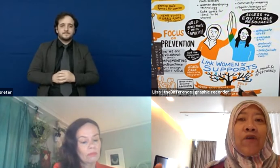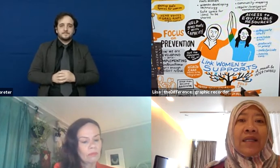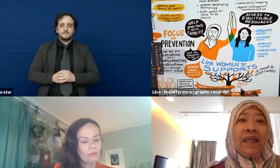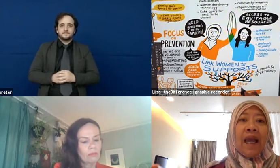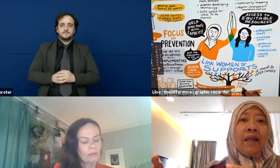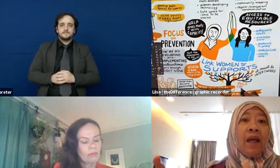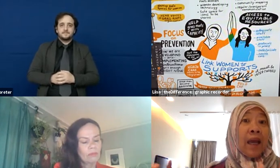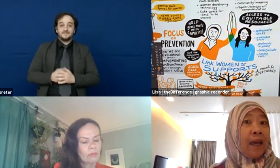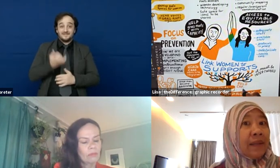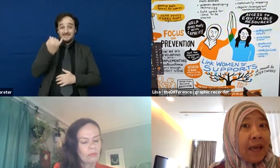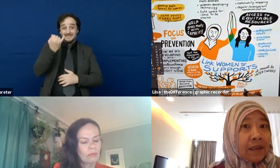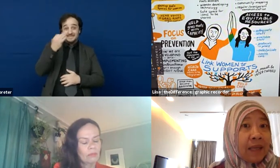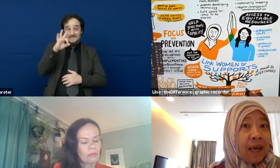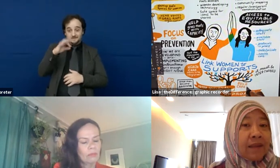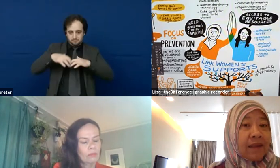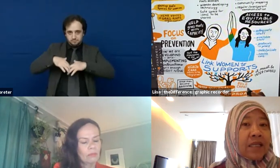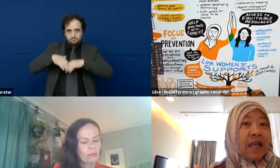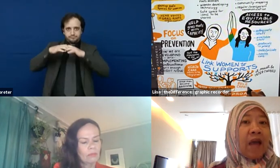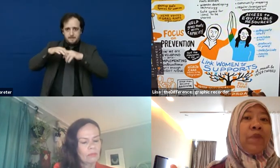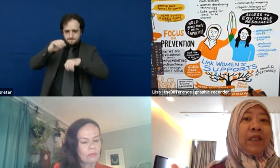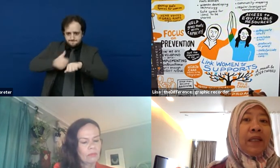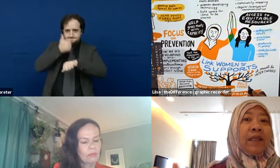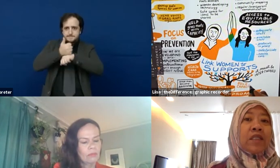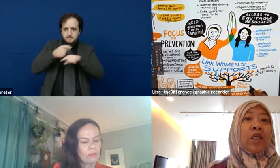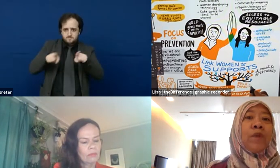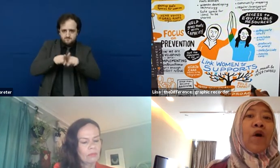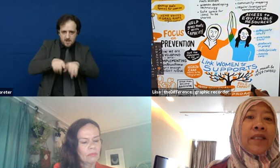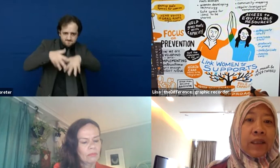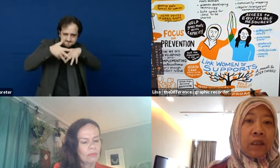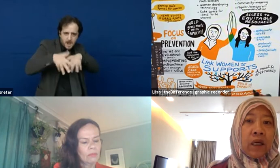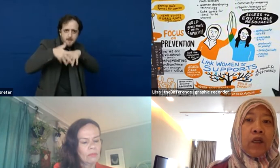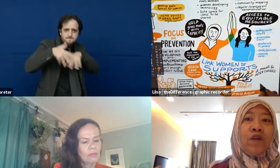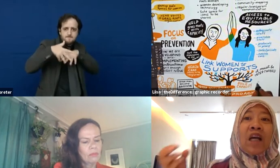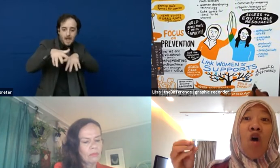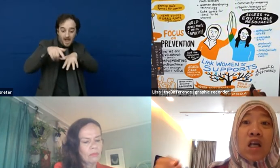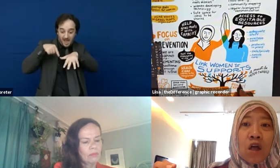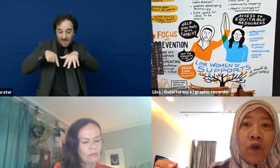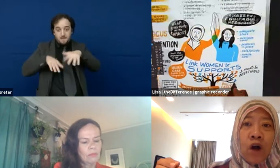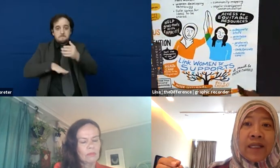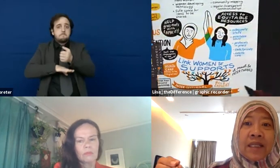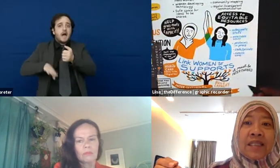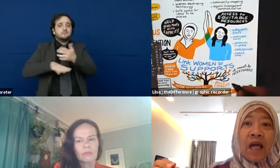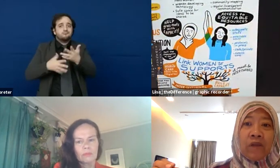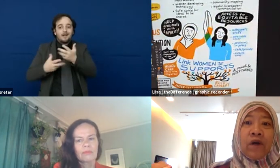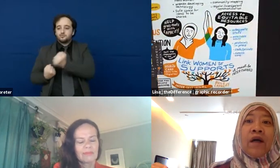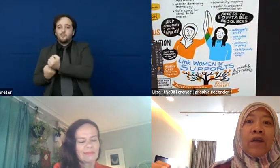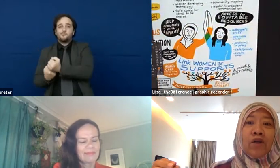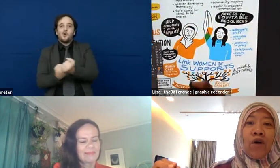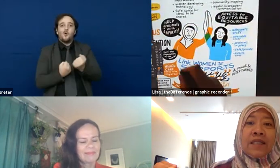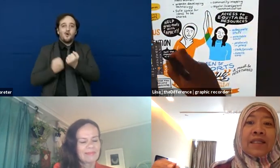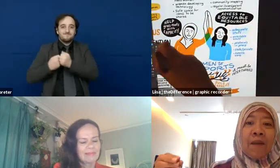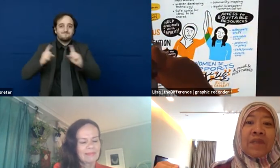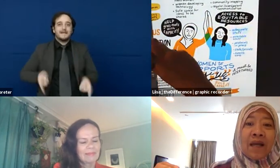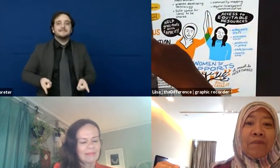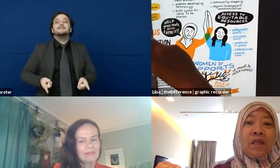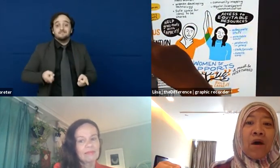manage funding, and then the other thing is that everybody needs to be audited. You know, the cost of the audit itself, you know,